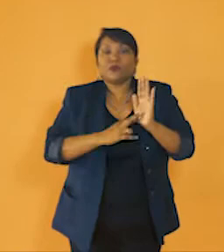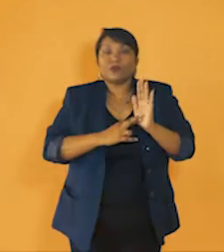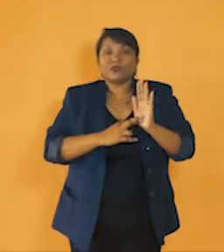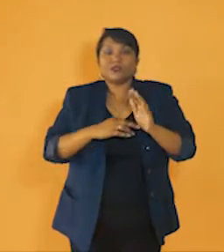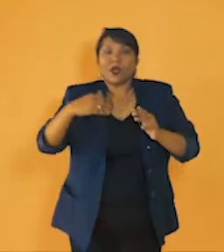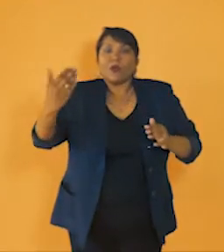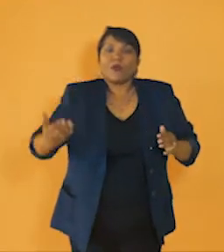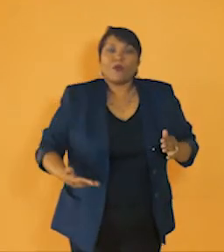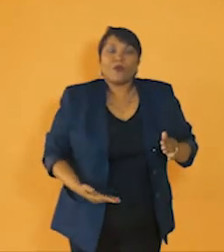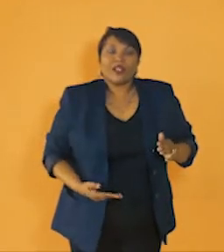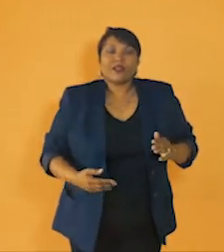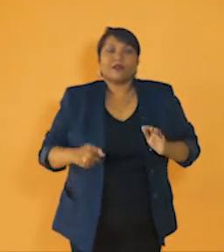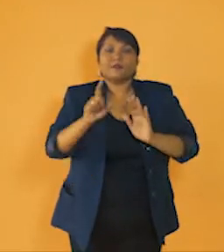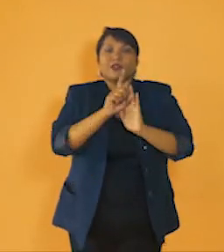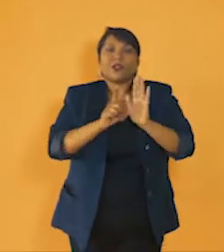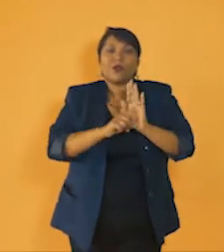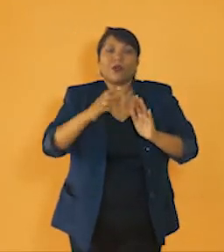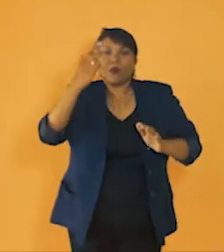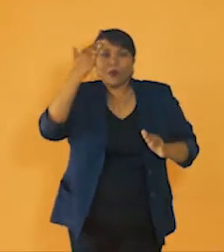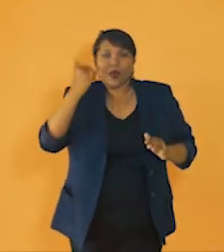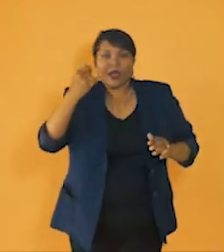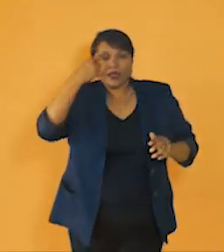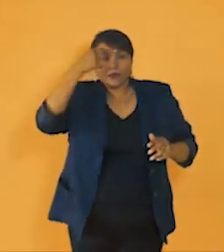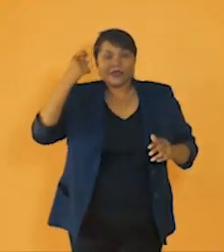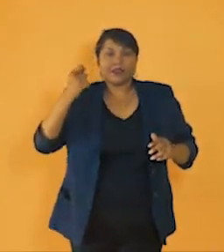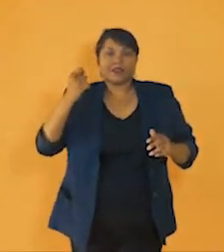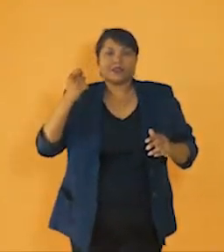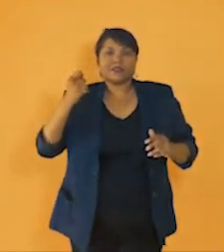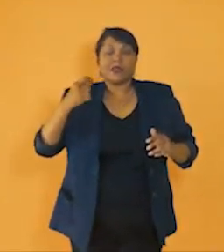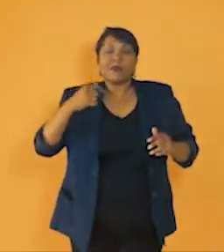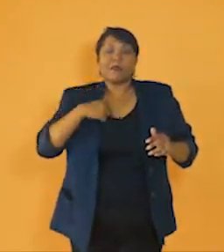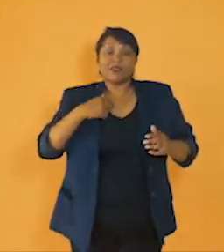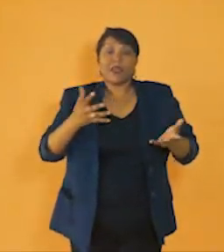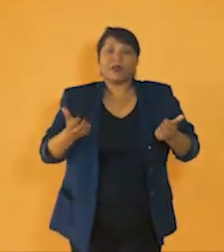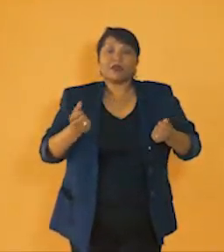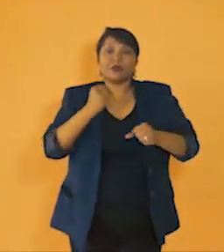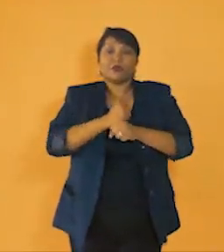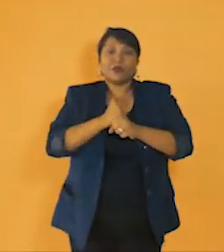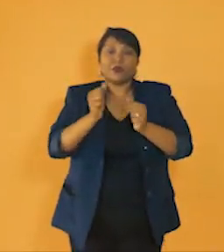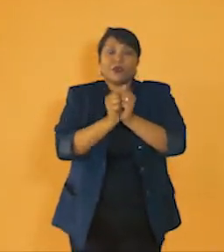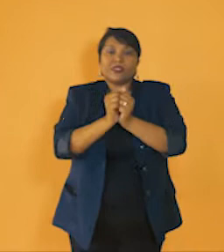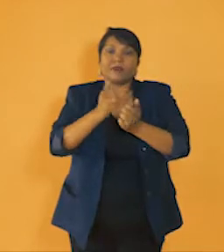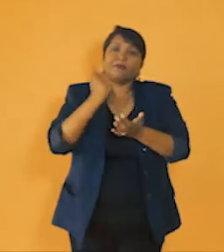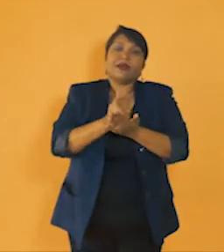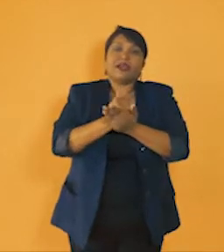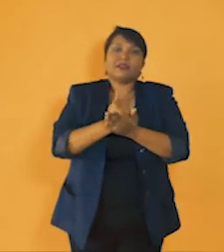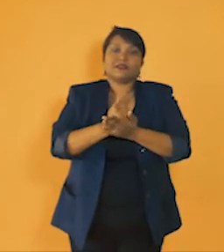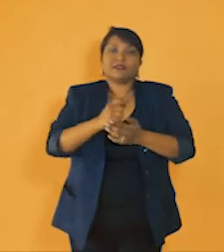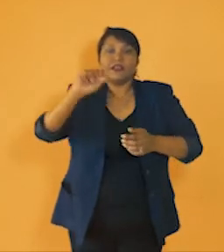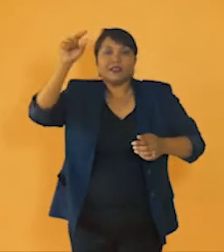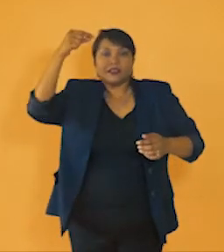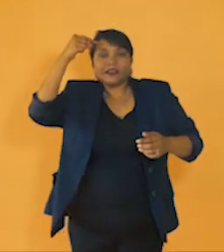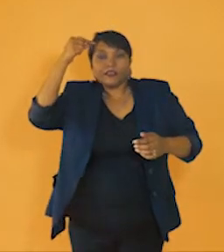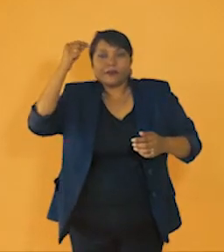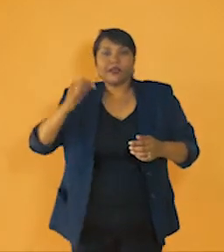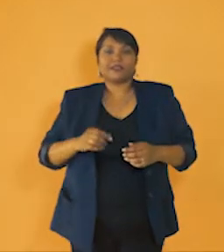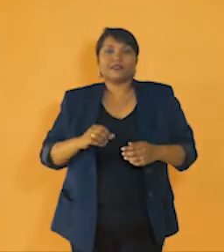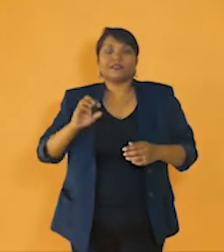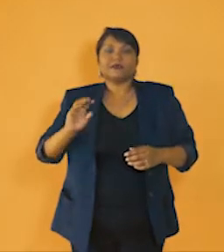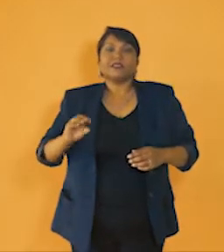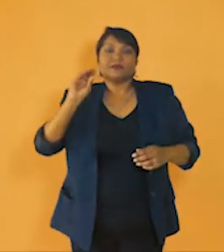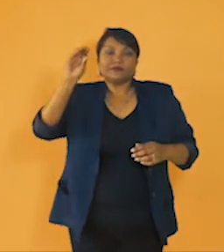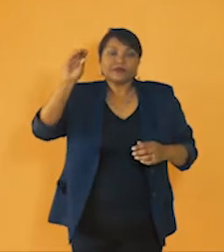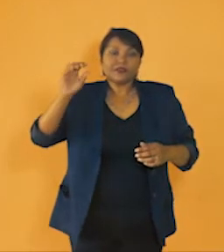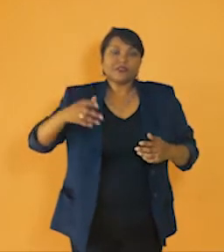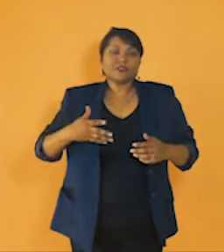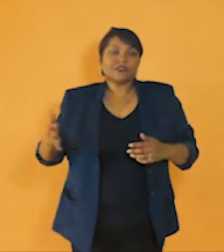oversight, because for a young entrepreneur like myself who wants to work with the SEC and the Central Bank and the Ministry of